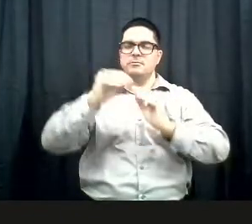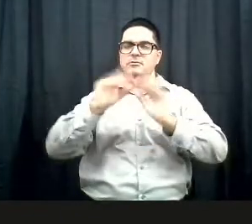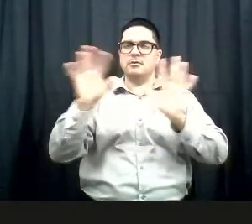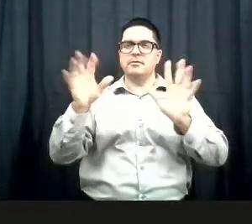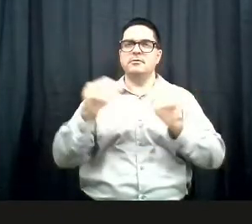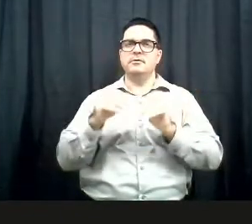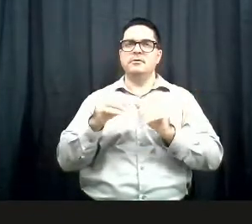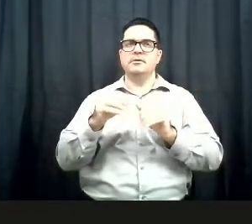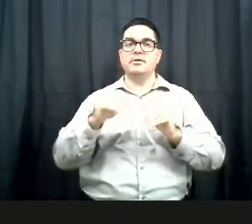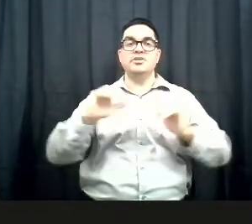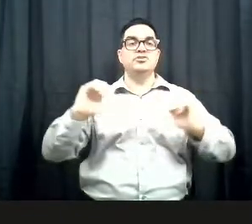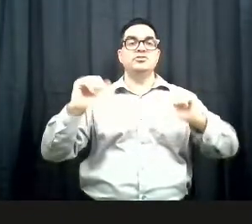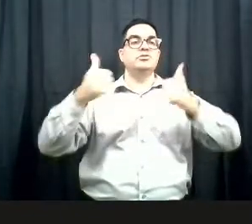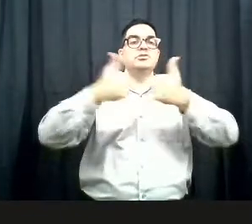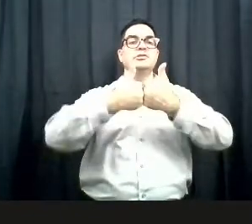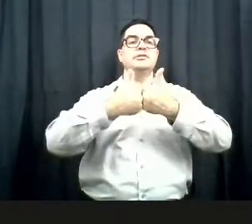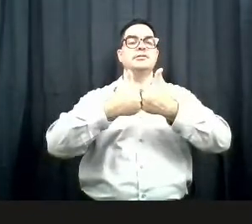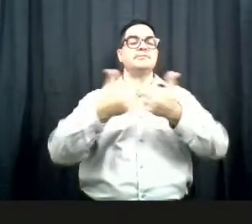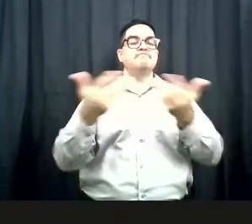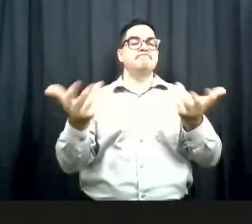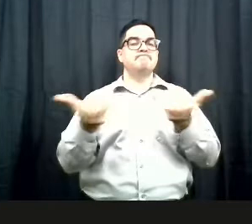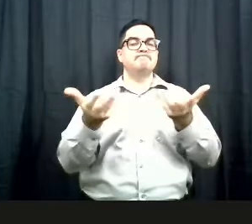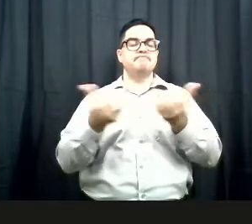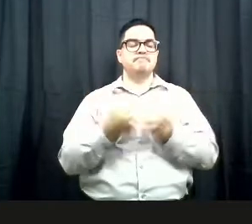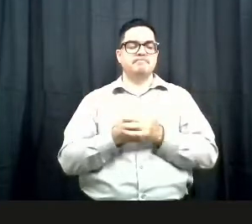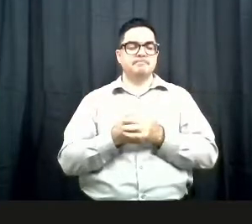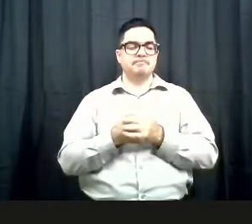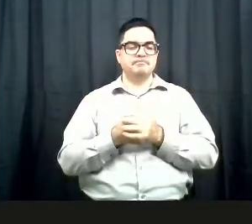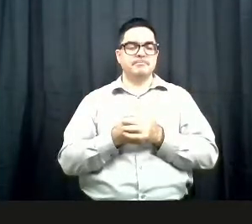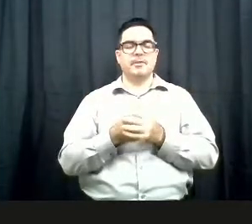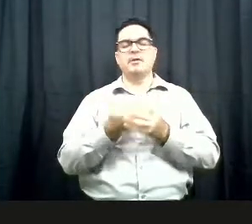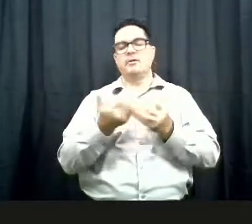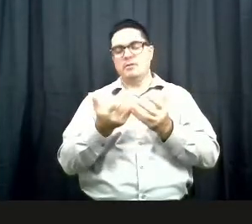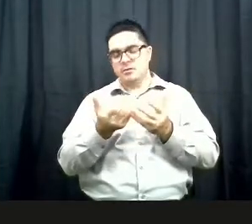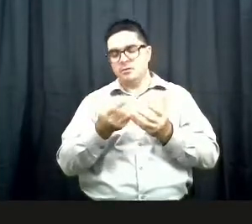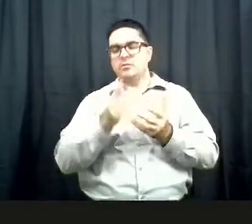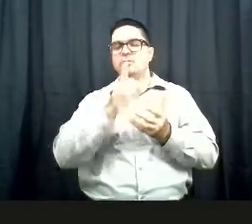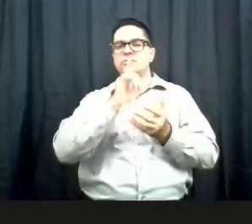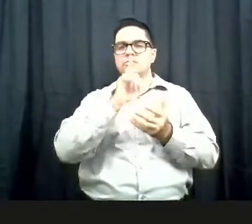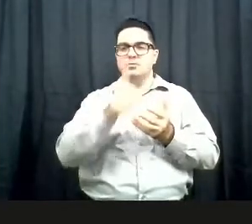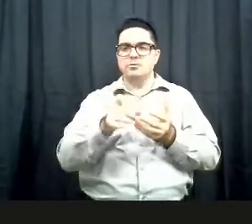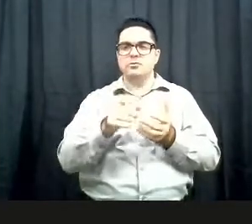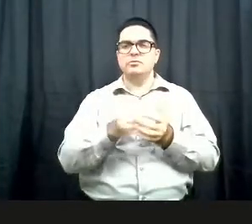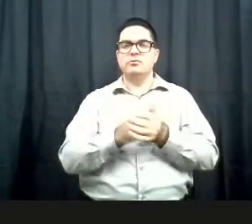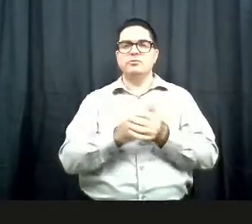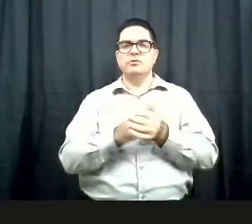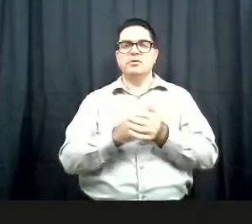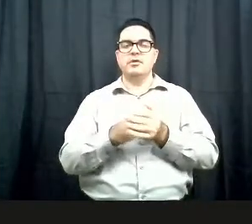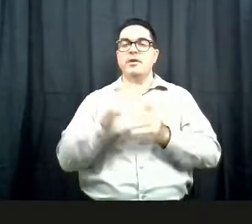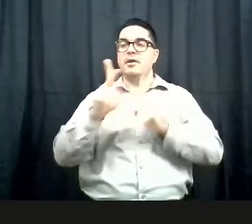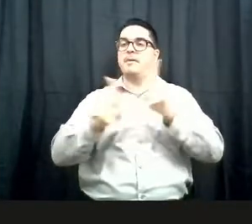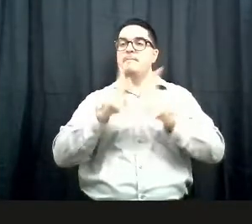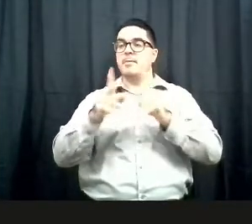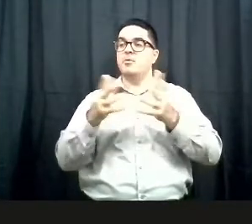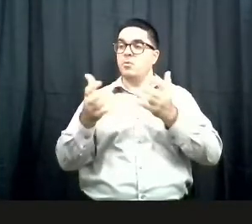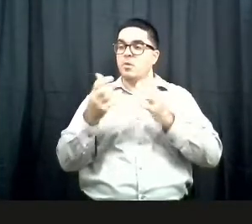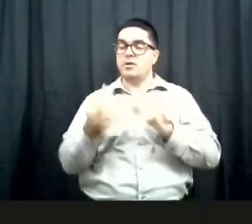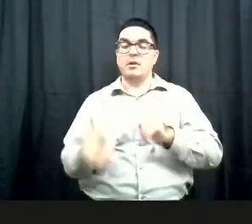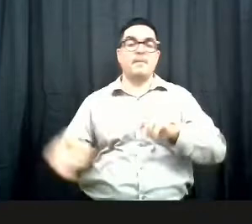this is, of course, everyone is for growth. Of course, everyone is for more Medicaid funding.